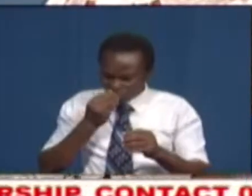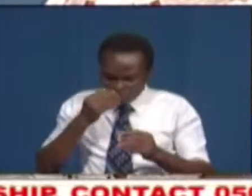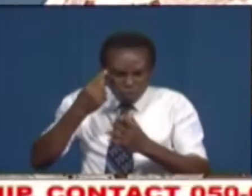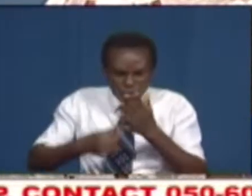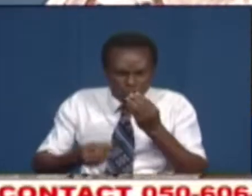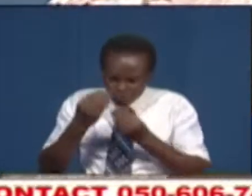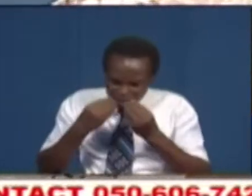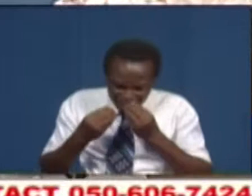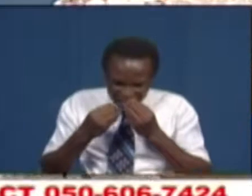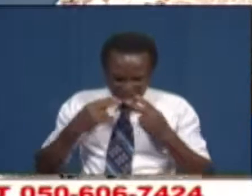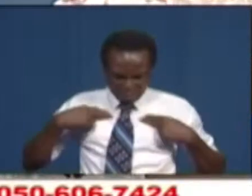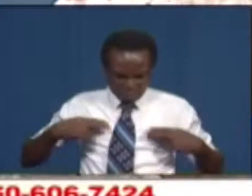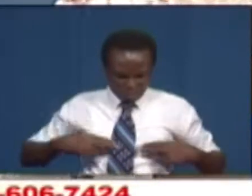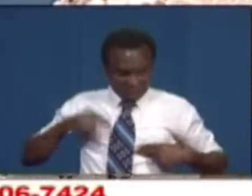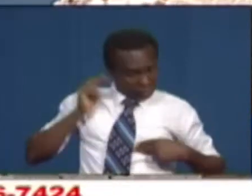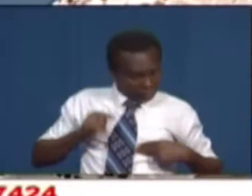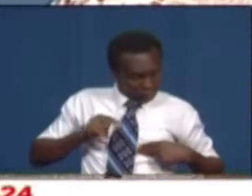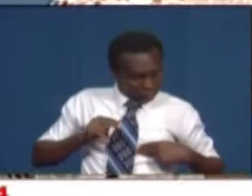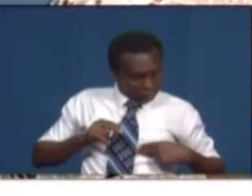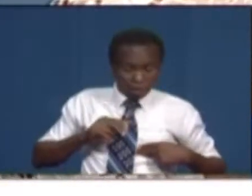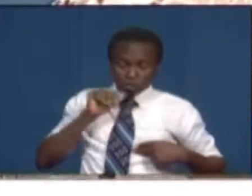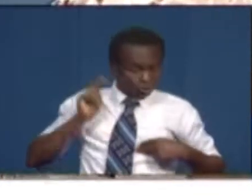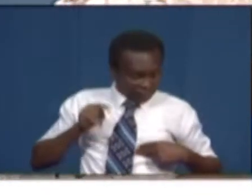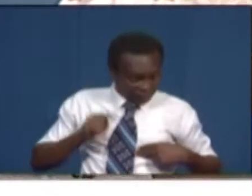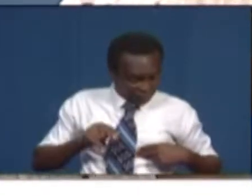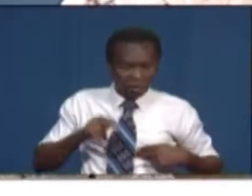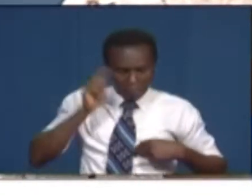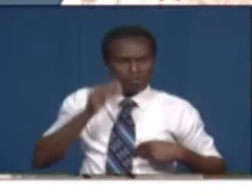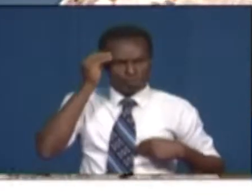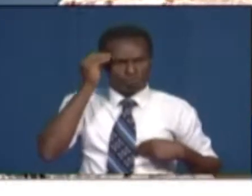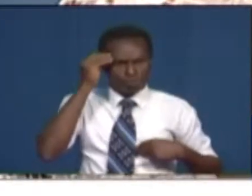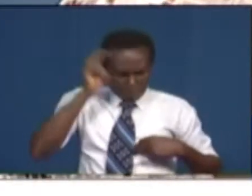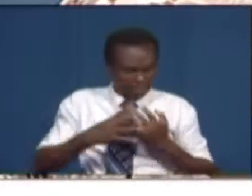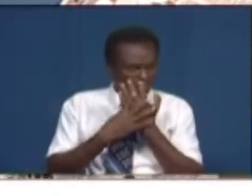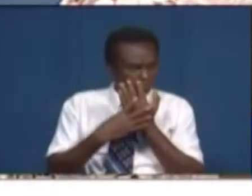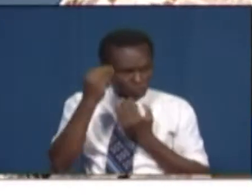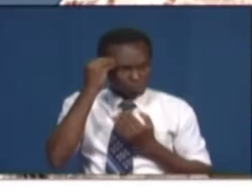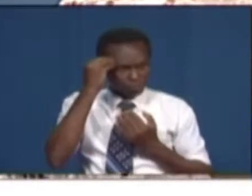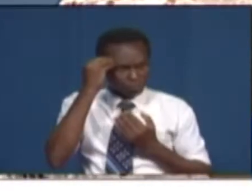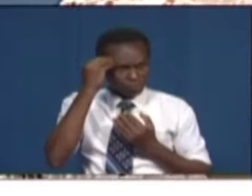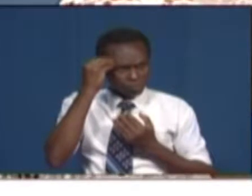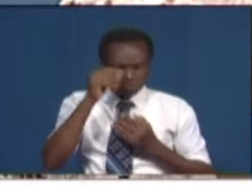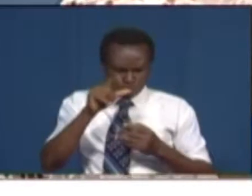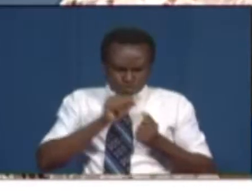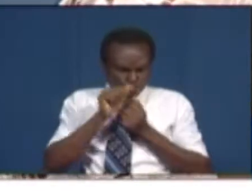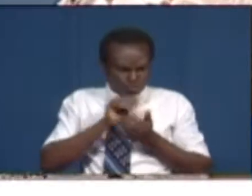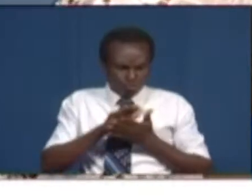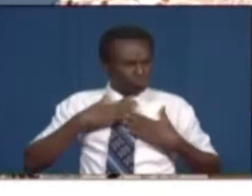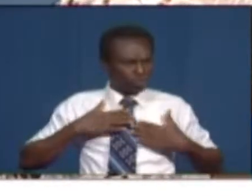the idea of putting it in that artistic way, where it looks and cutting it, so that you don't destroy the